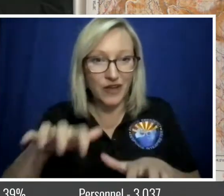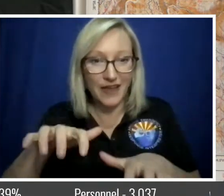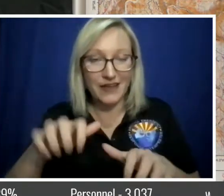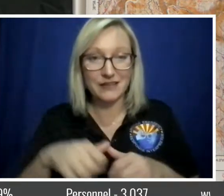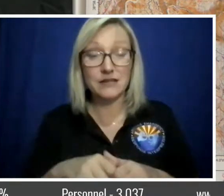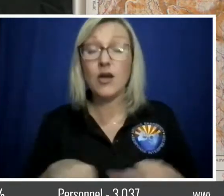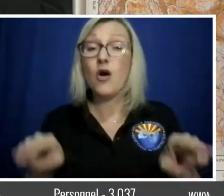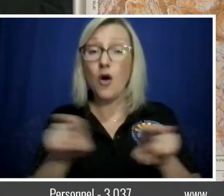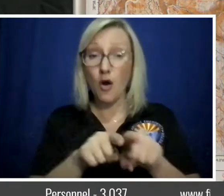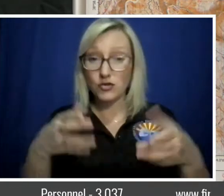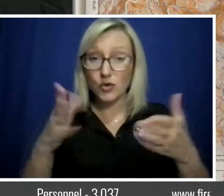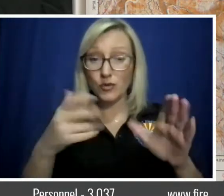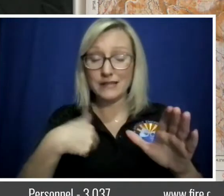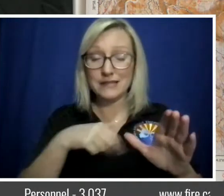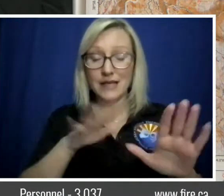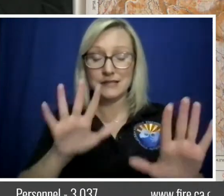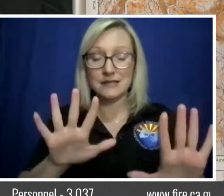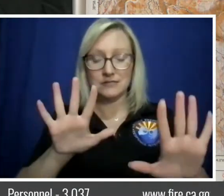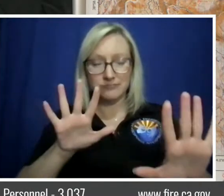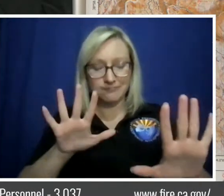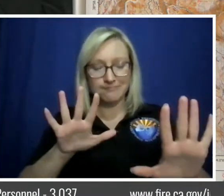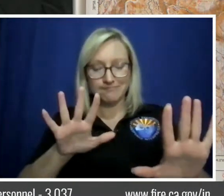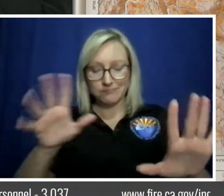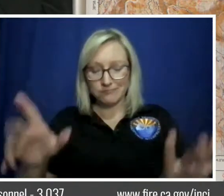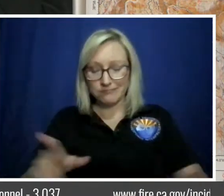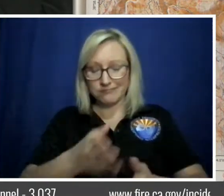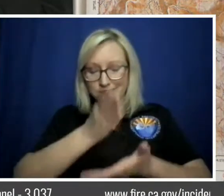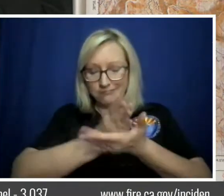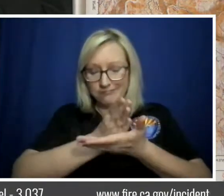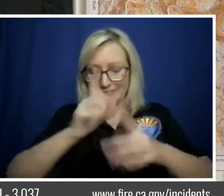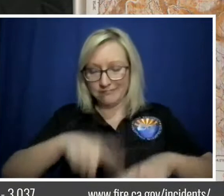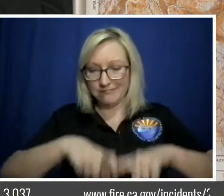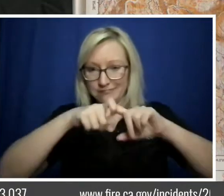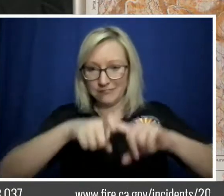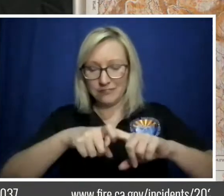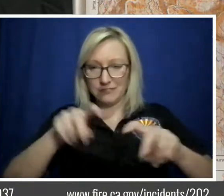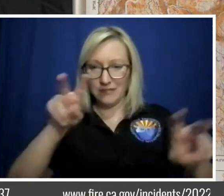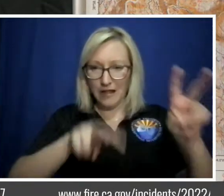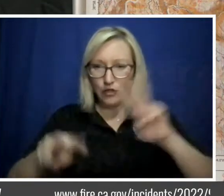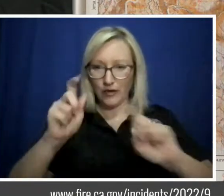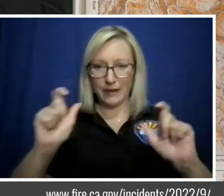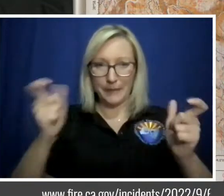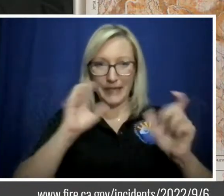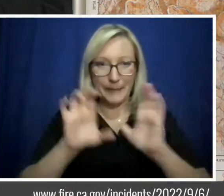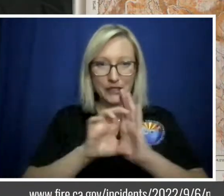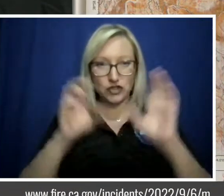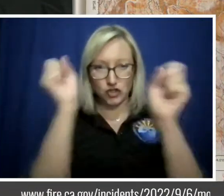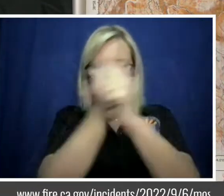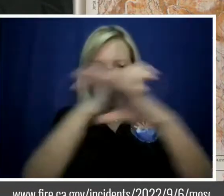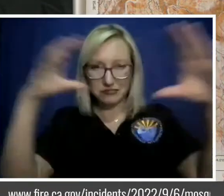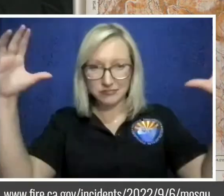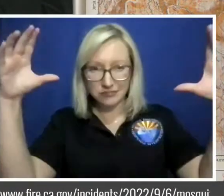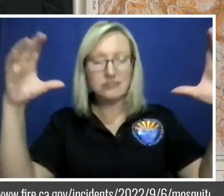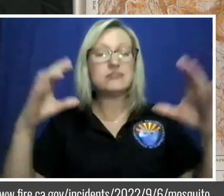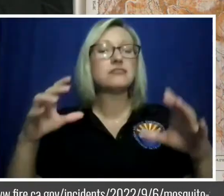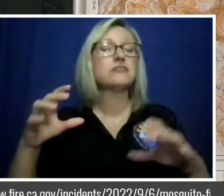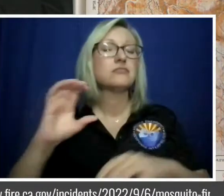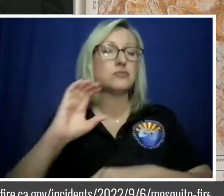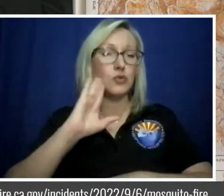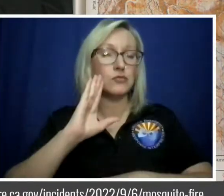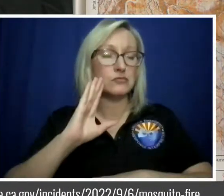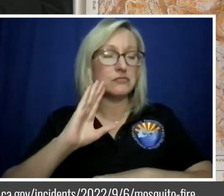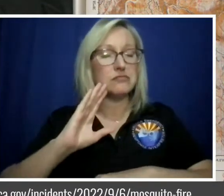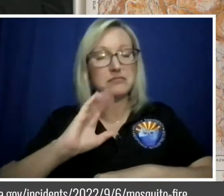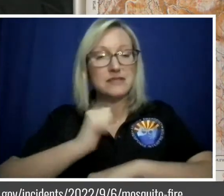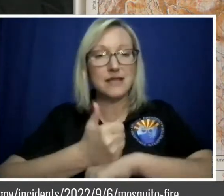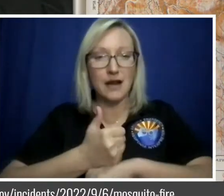at the bigger picture and create some larger scale plans that are well underway. If you look at your map and notice